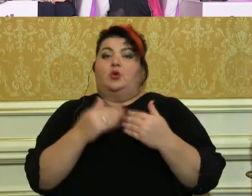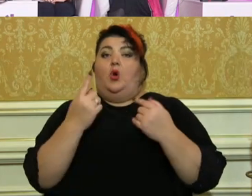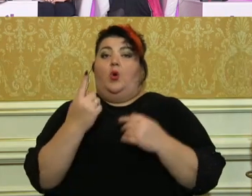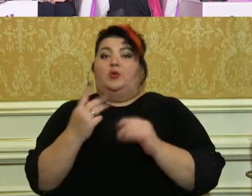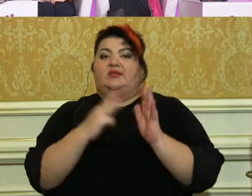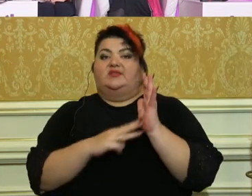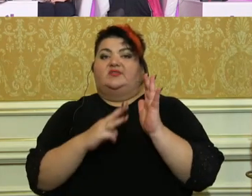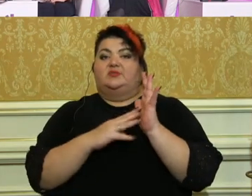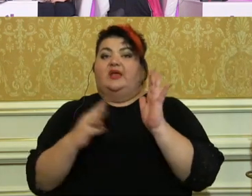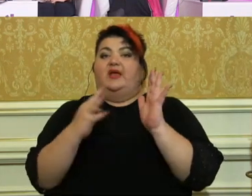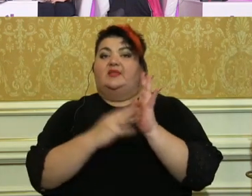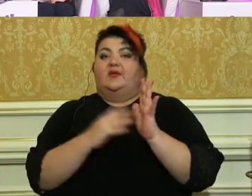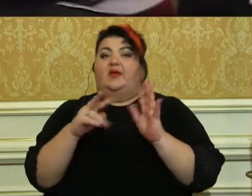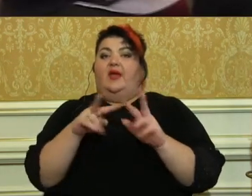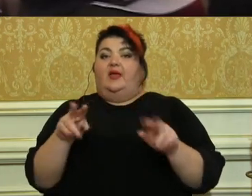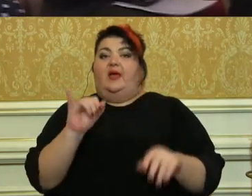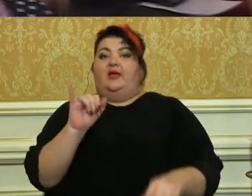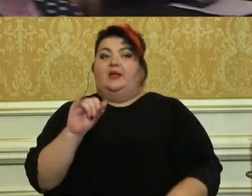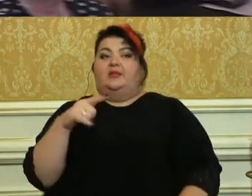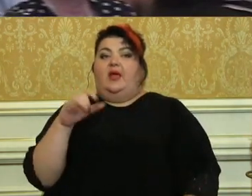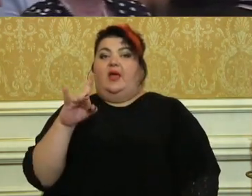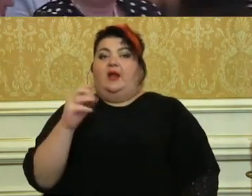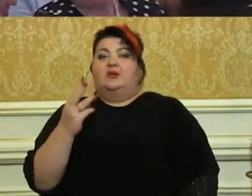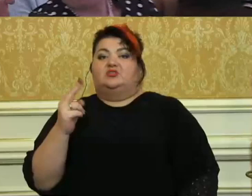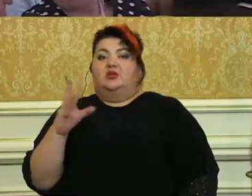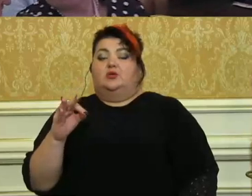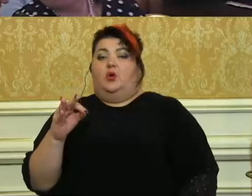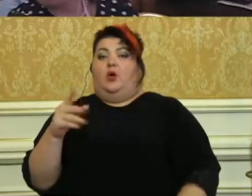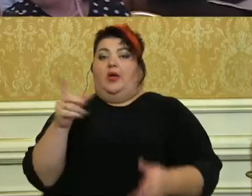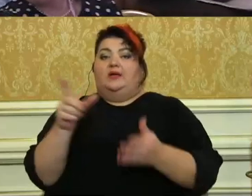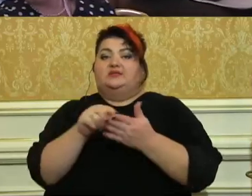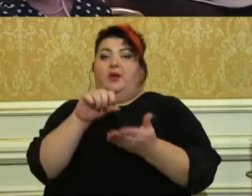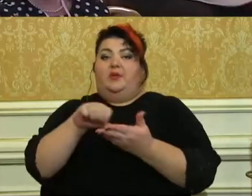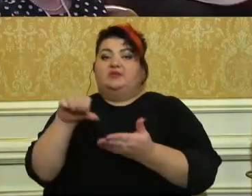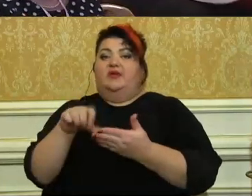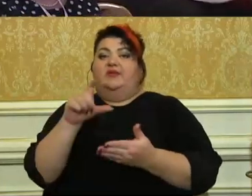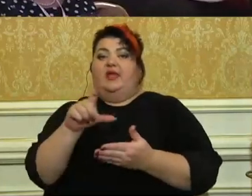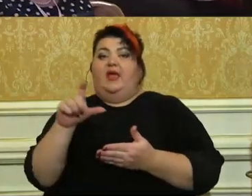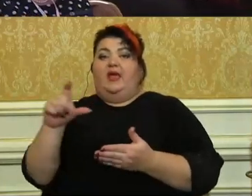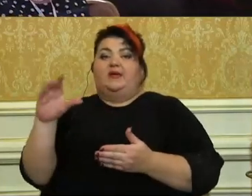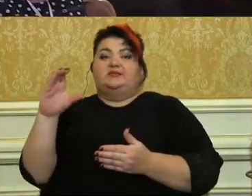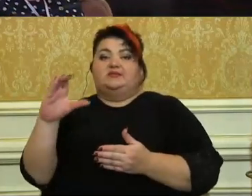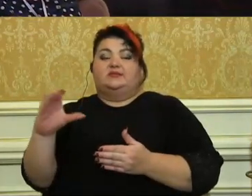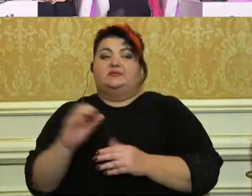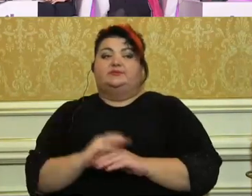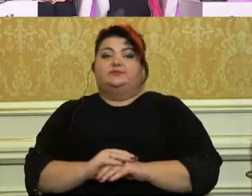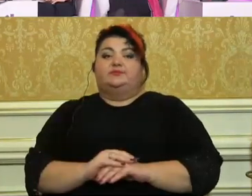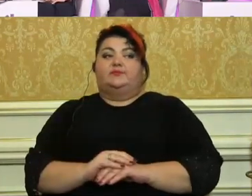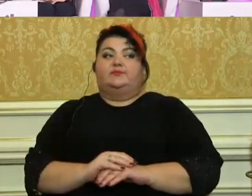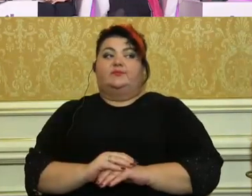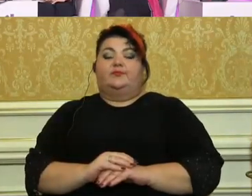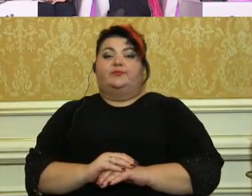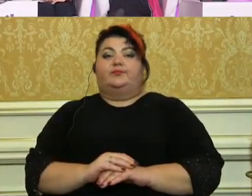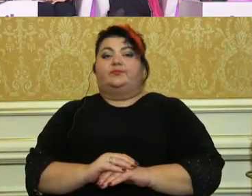in the list of the sanctions of Russia from the side of Russia, so as well as Gerashenko, so she's a representative